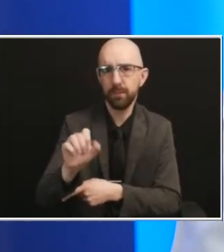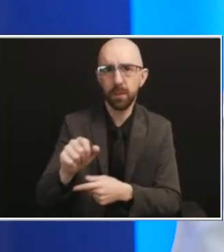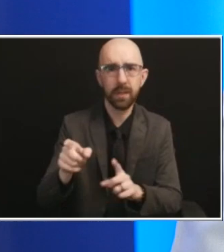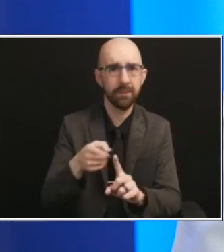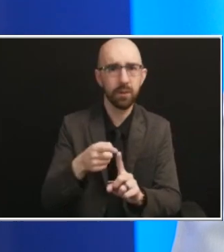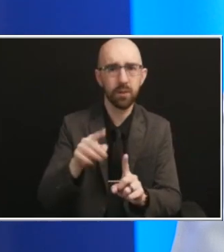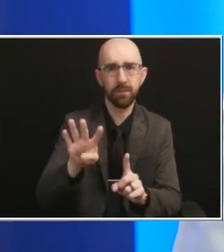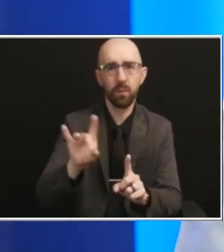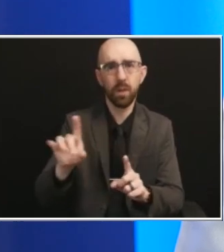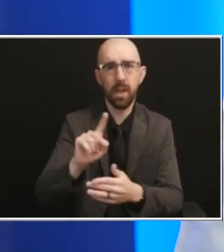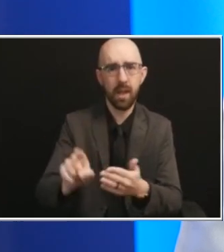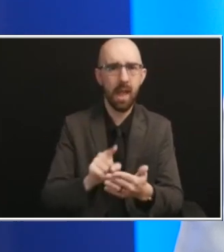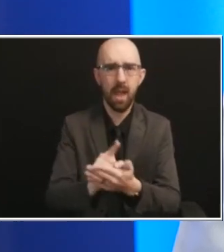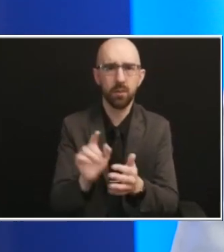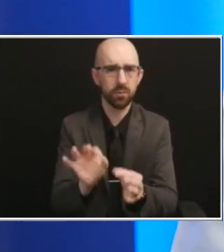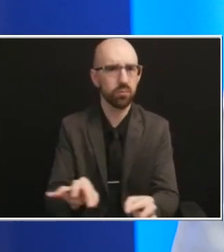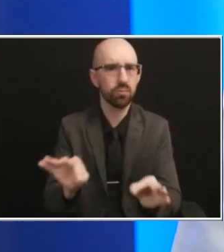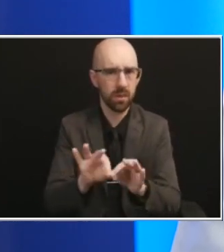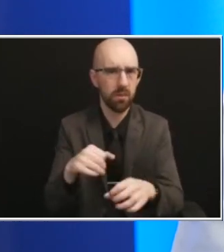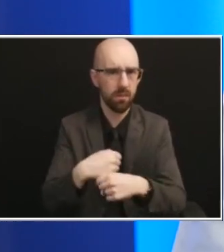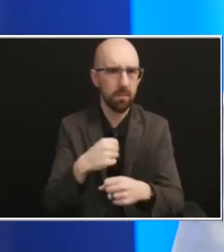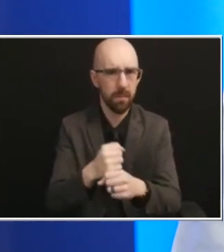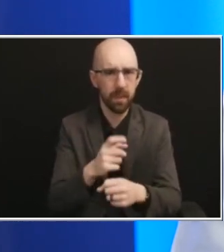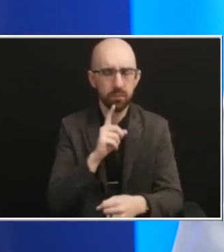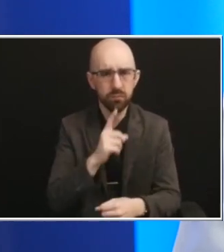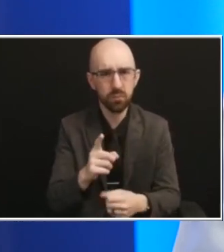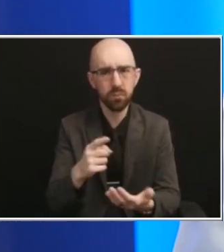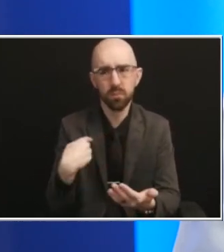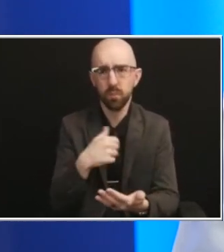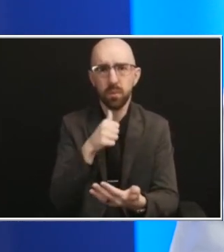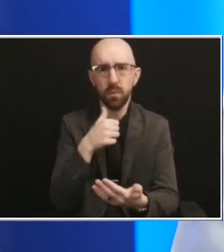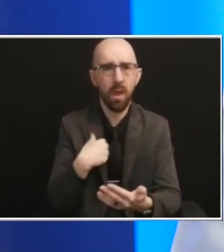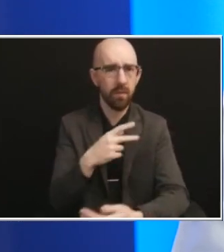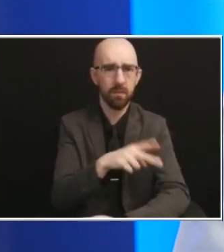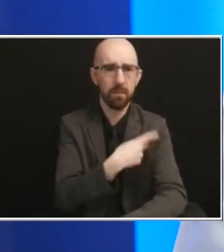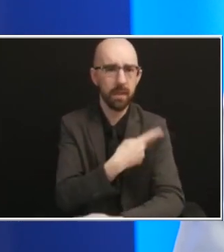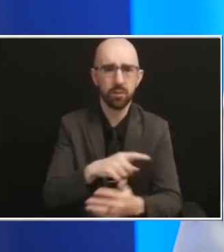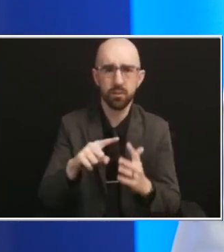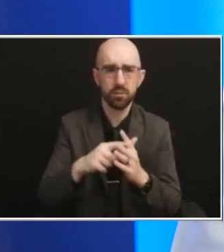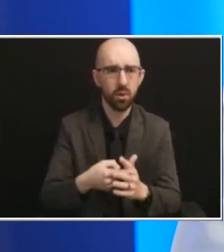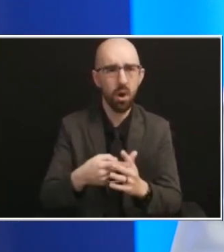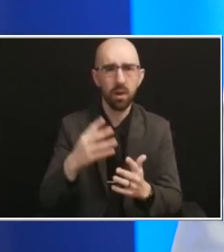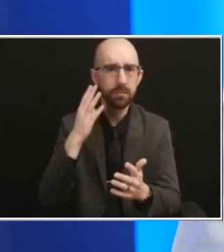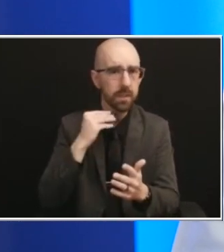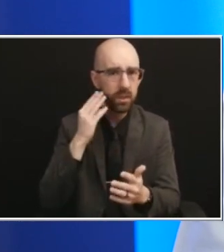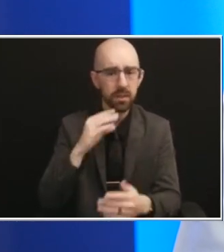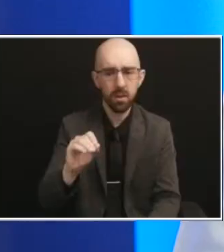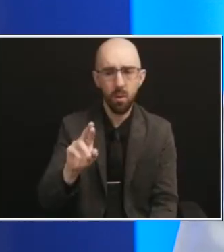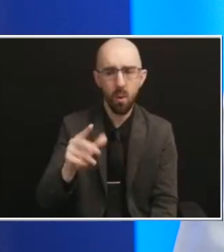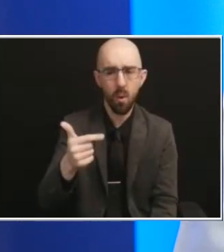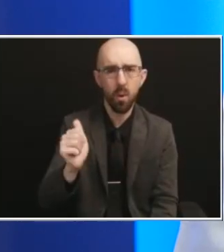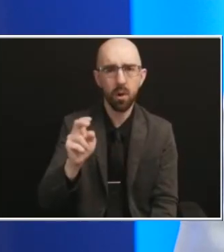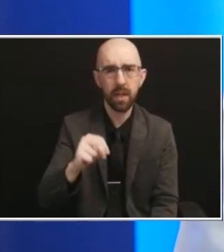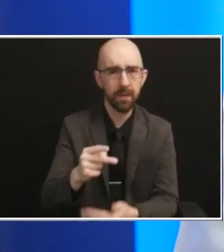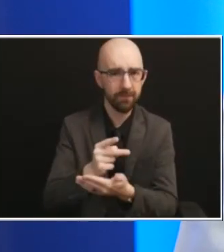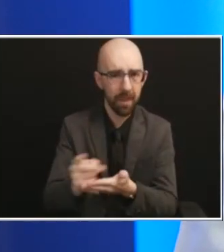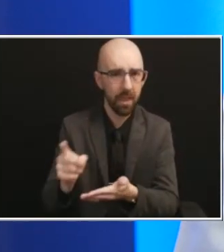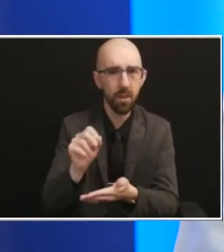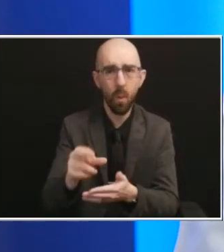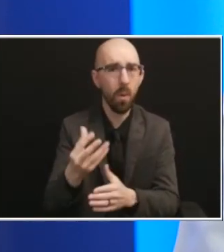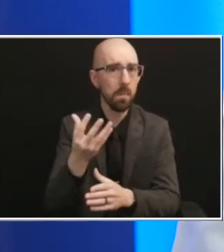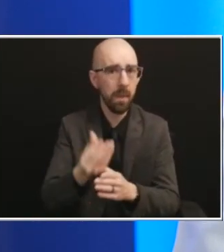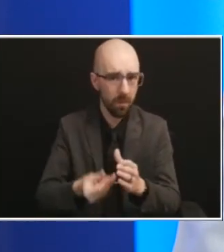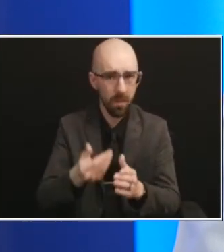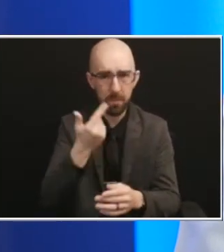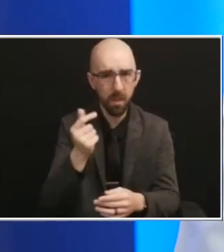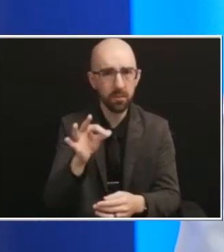really critical to making sure that we don't have a patient start going into organ failure or pass away because of the effects